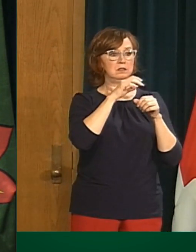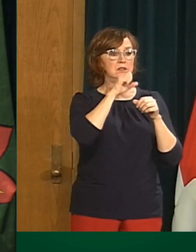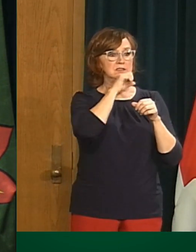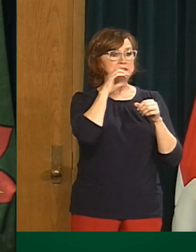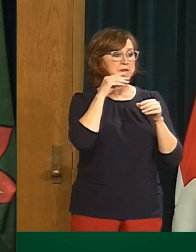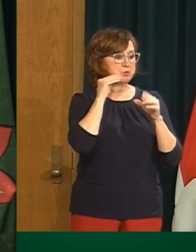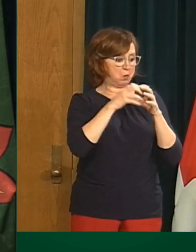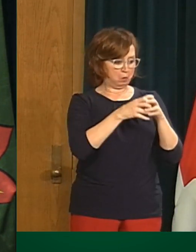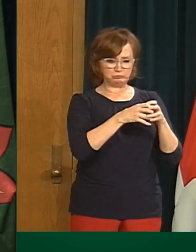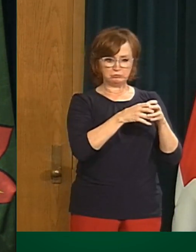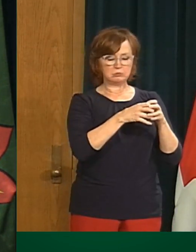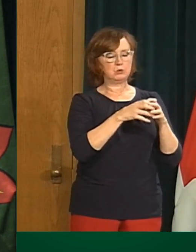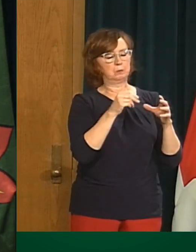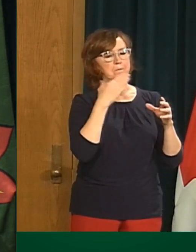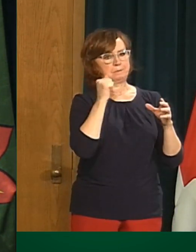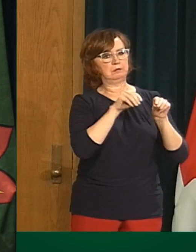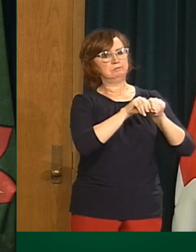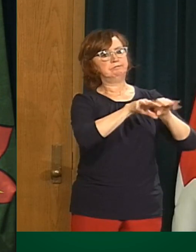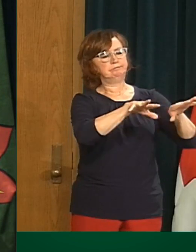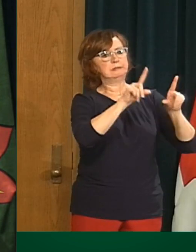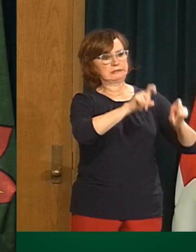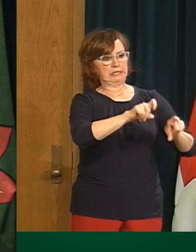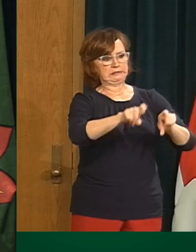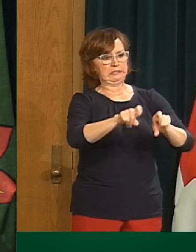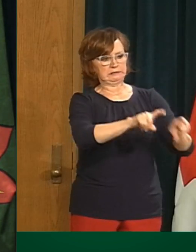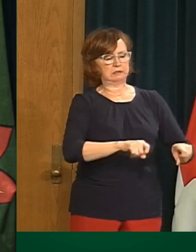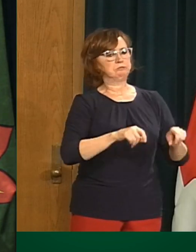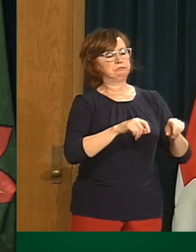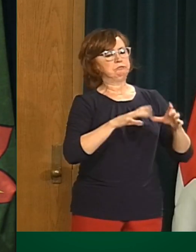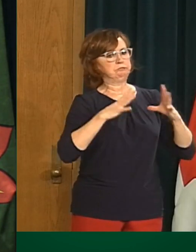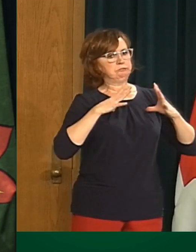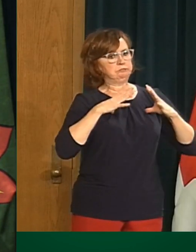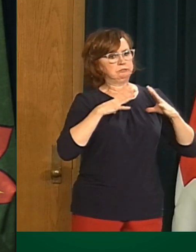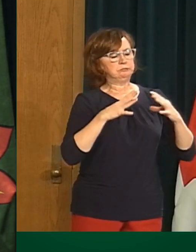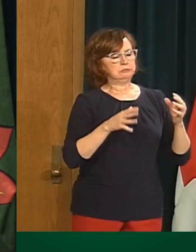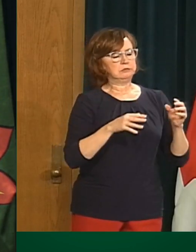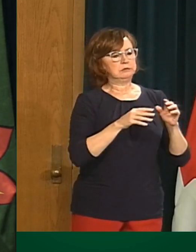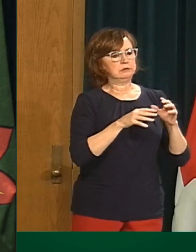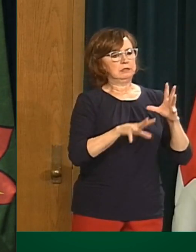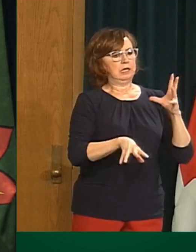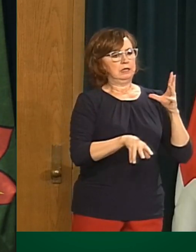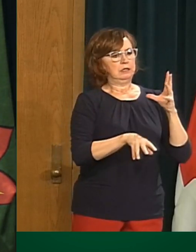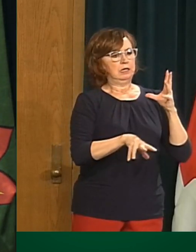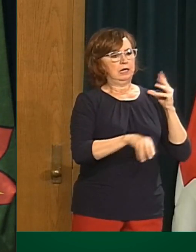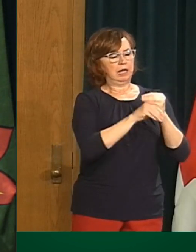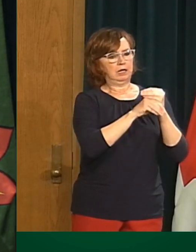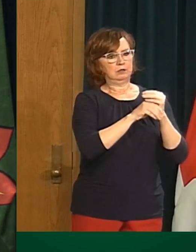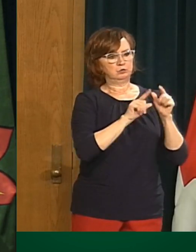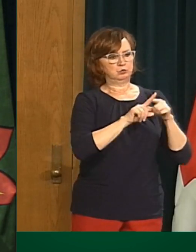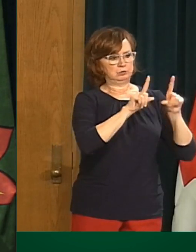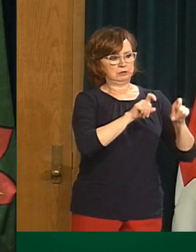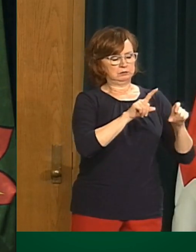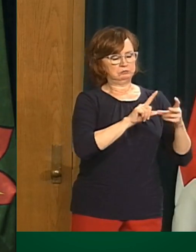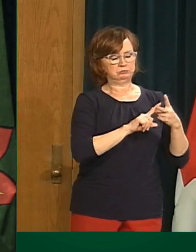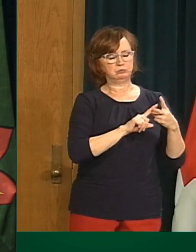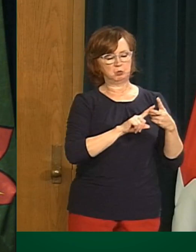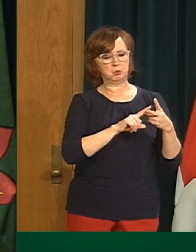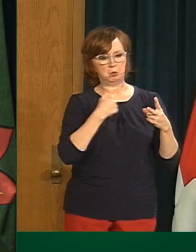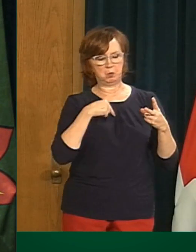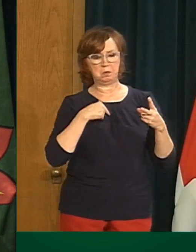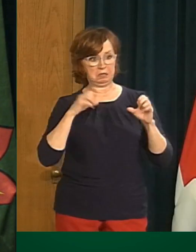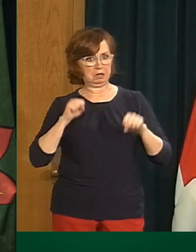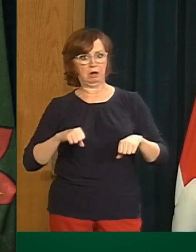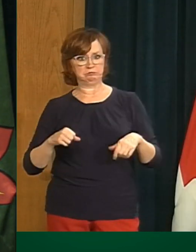testing. We have the capacity. We've been building that capacity for some period of time. We have the contact tracing capacity. This is one of